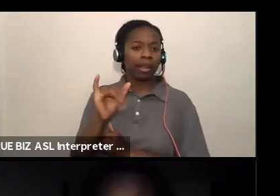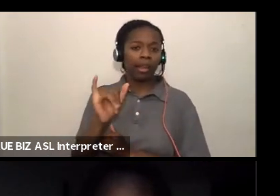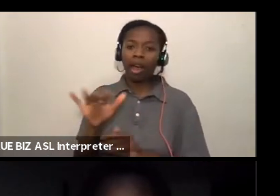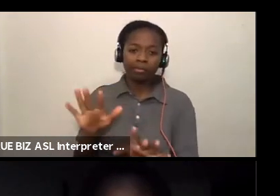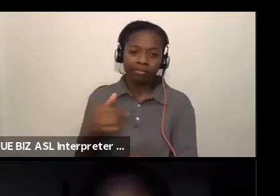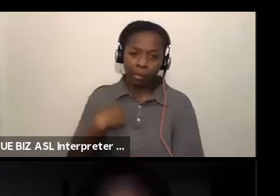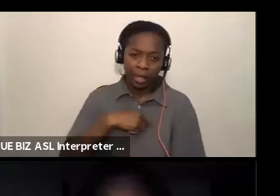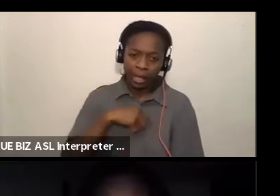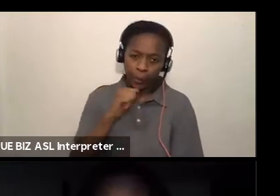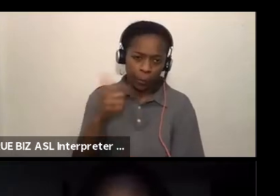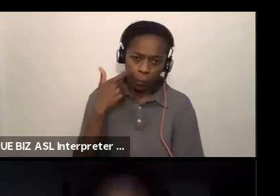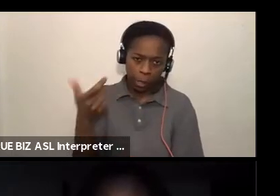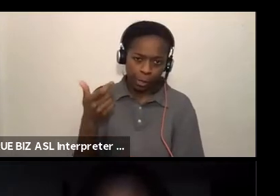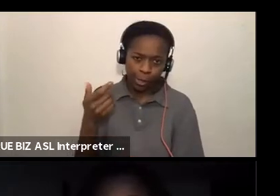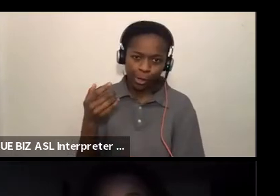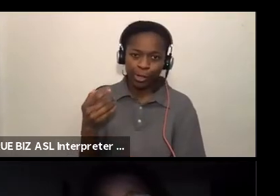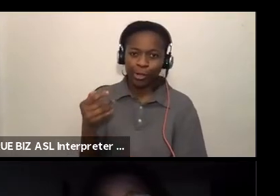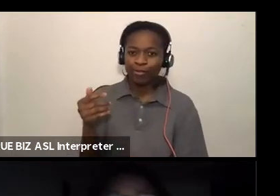at the Guthrie.